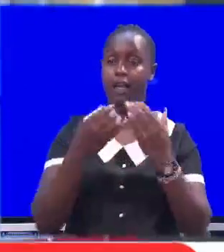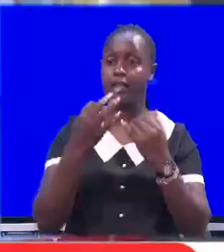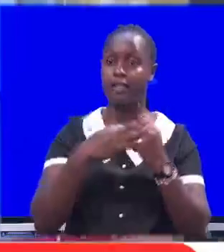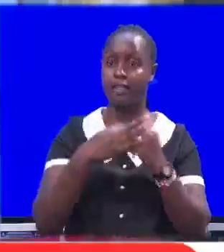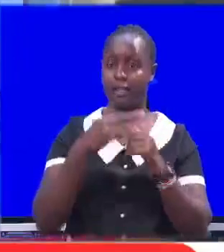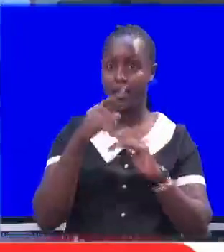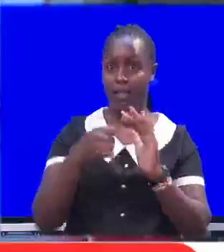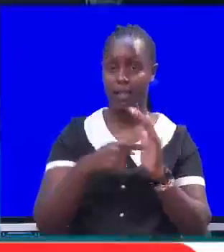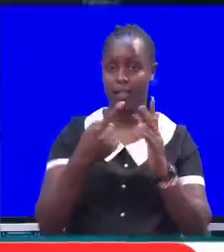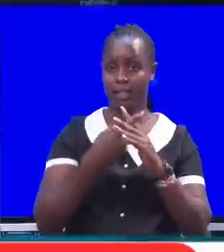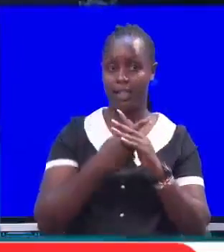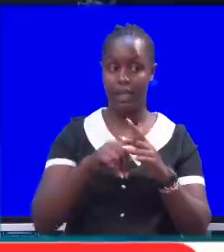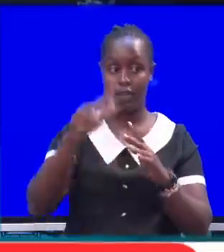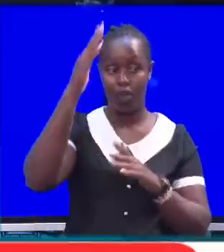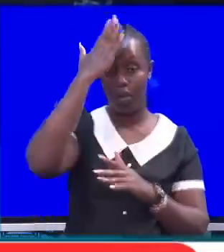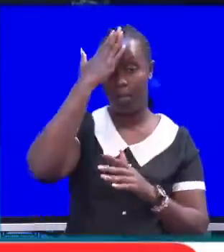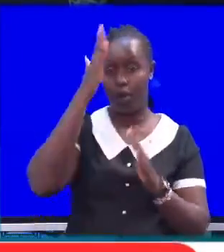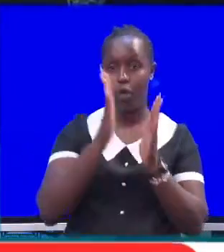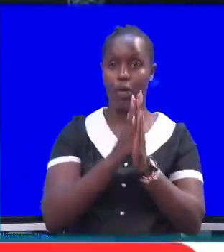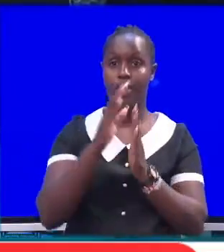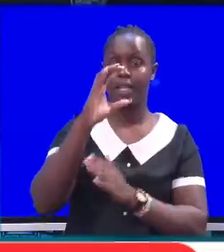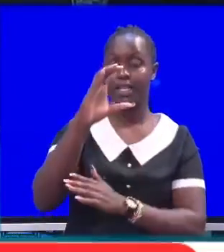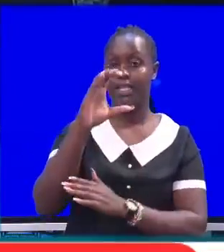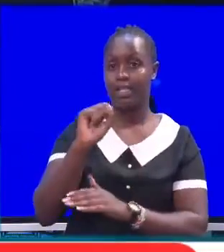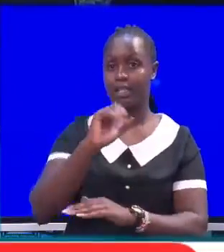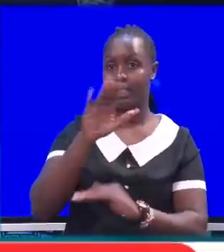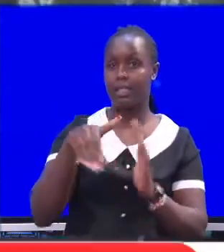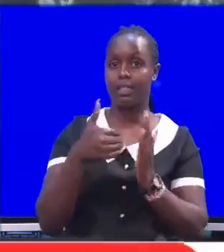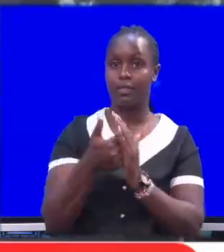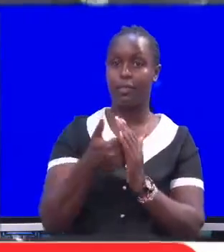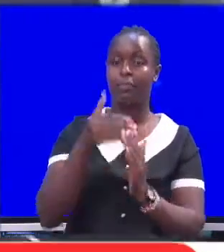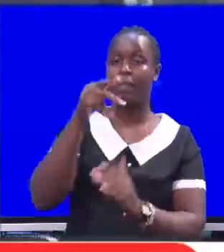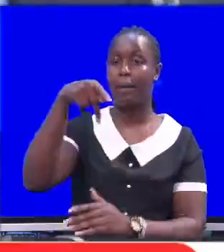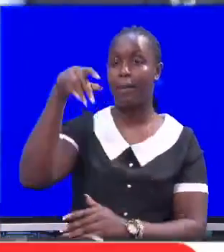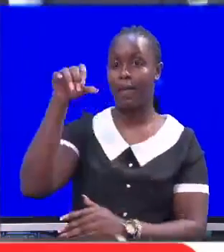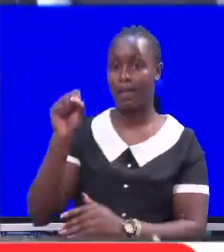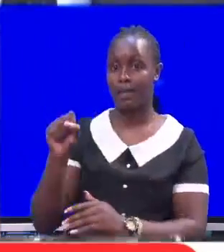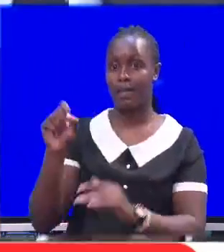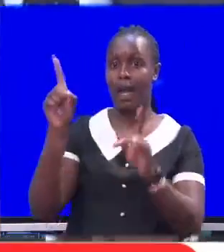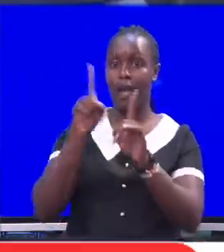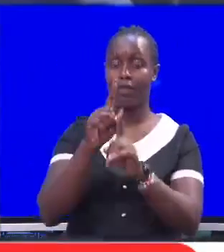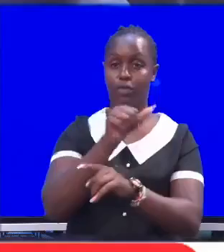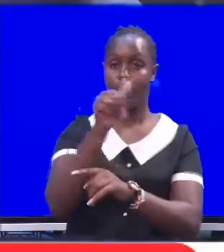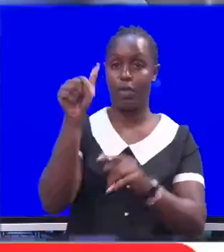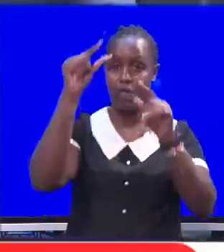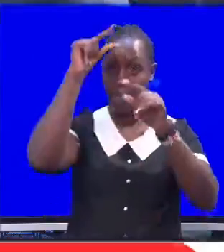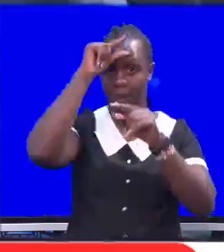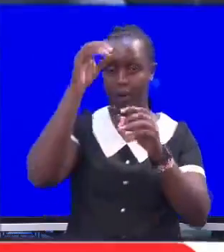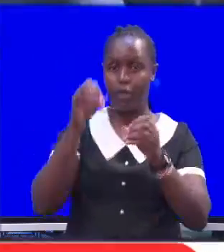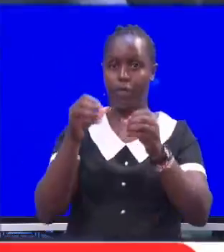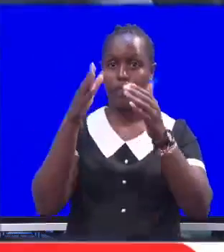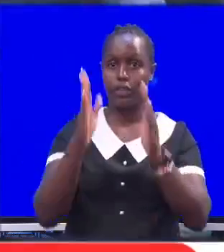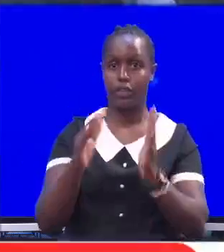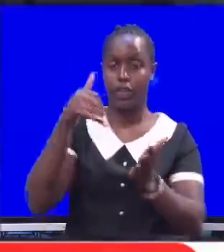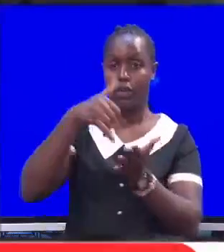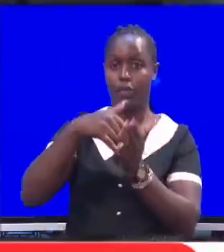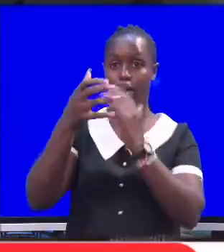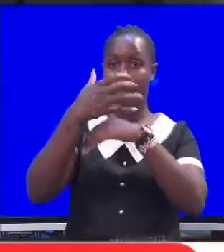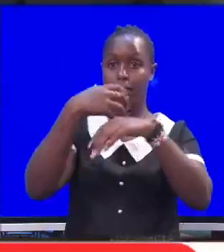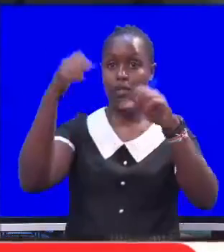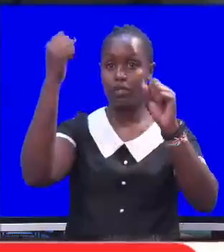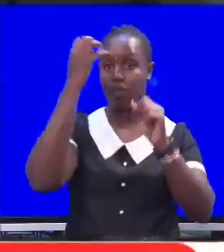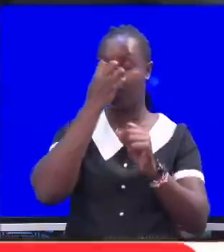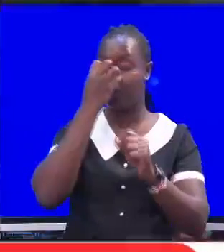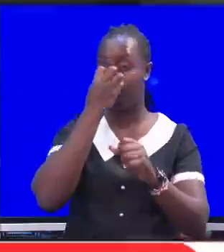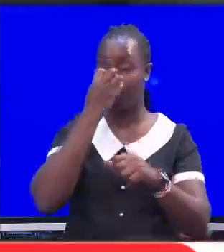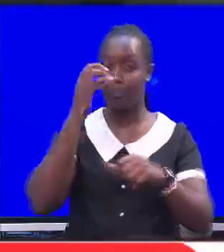early Monday with cabinet secretaries, principal secretaries and other government officials, including President William Ruto, overseeing